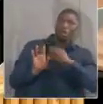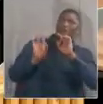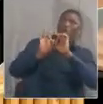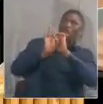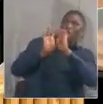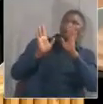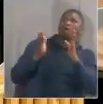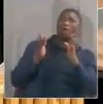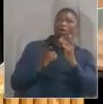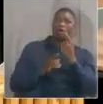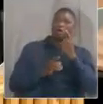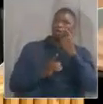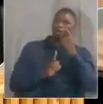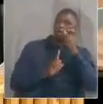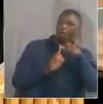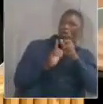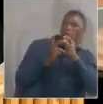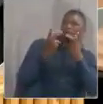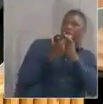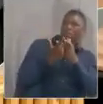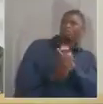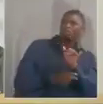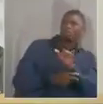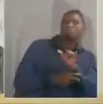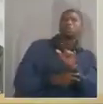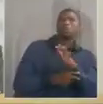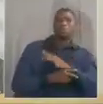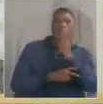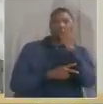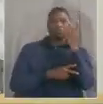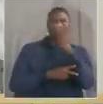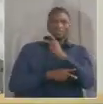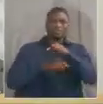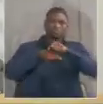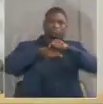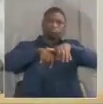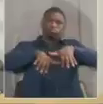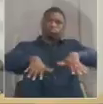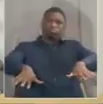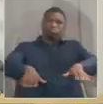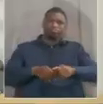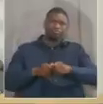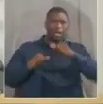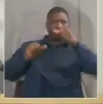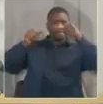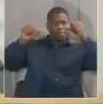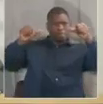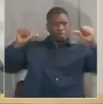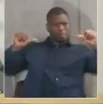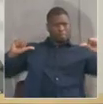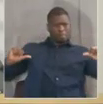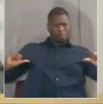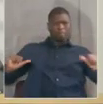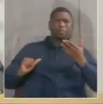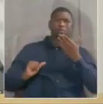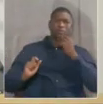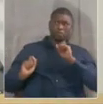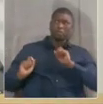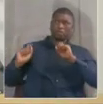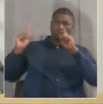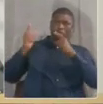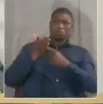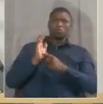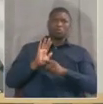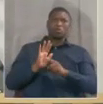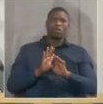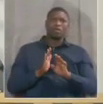where the witness's testimony fits in the overall timeline of events. May I seek leave to hand up that as